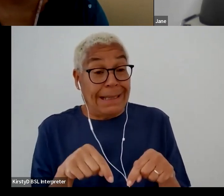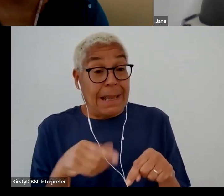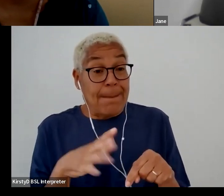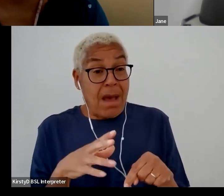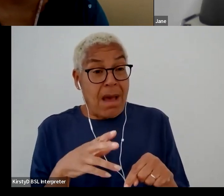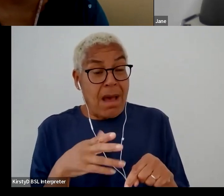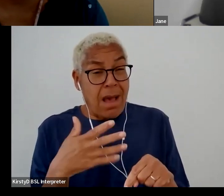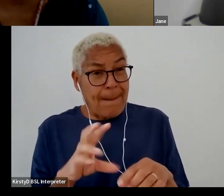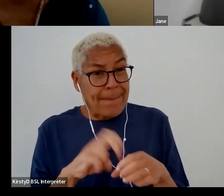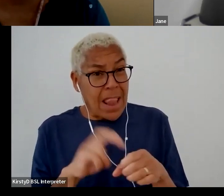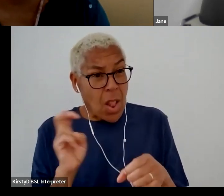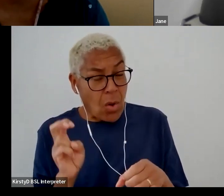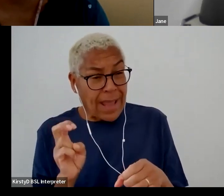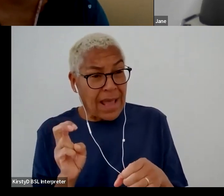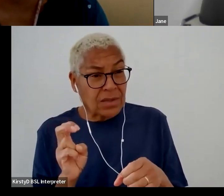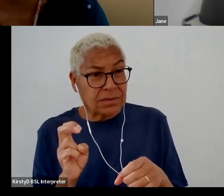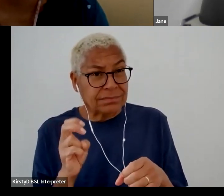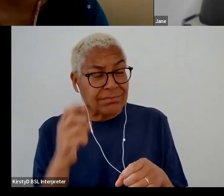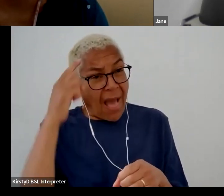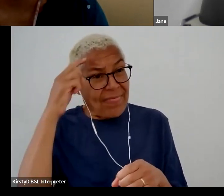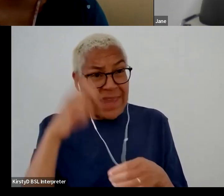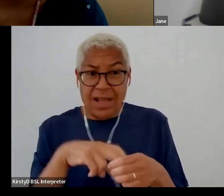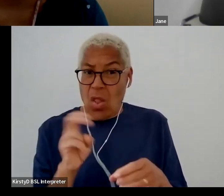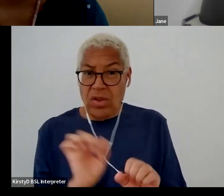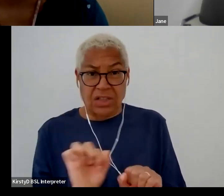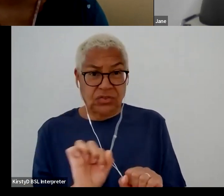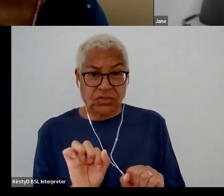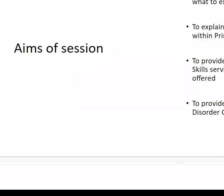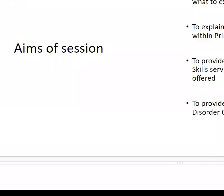logged out and I don't think she's logged out.